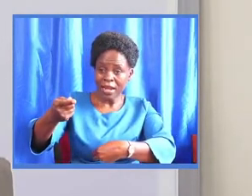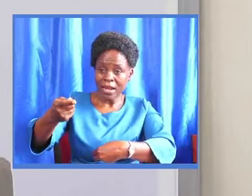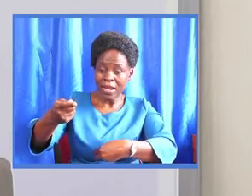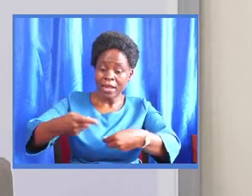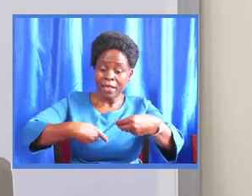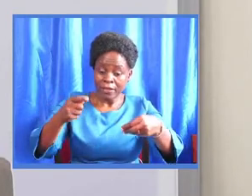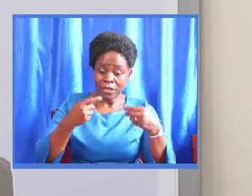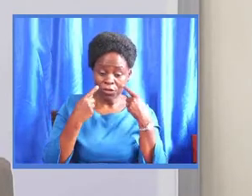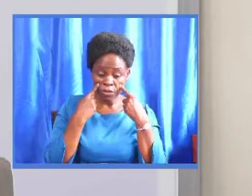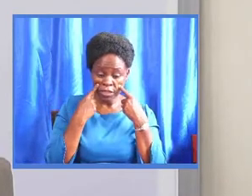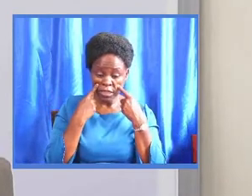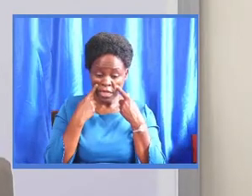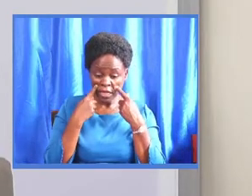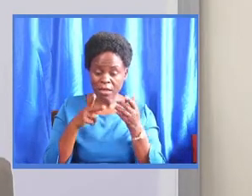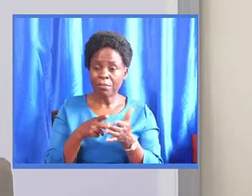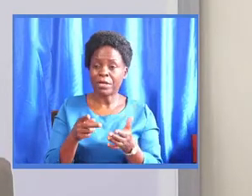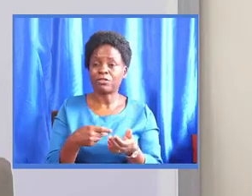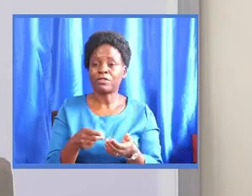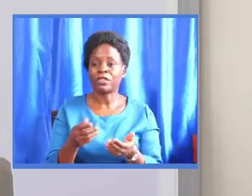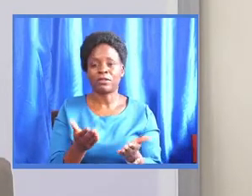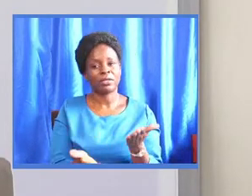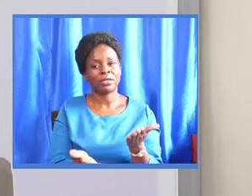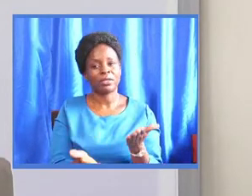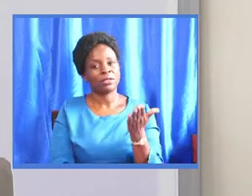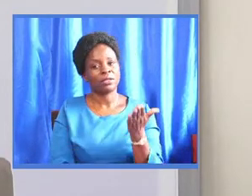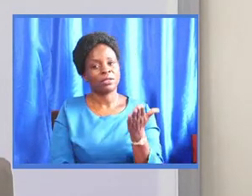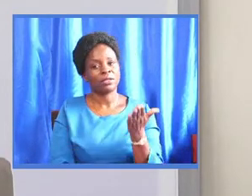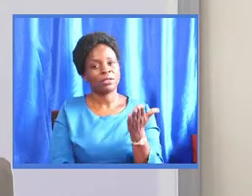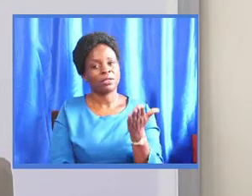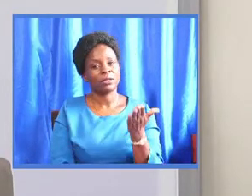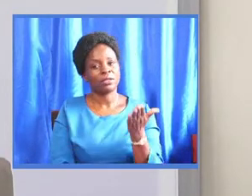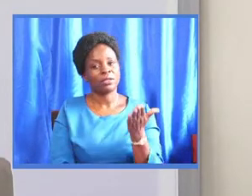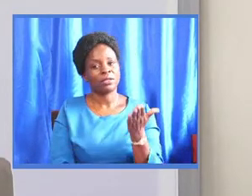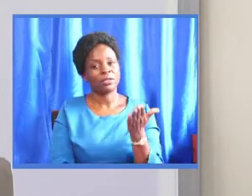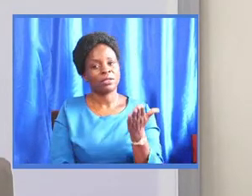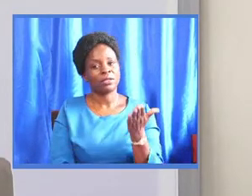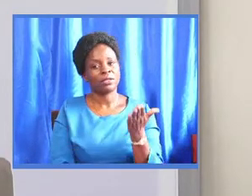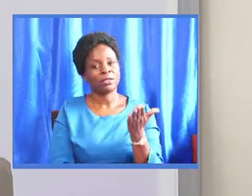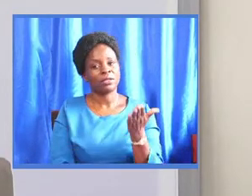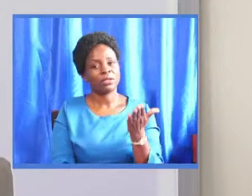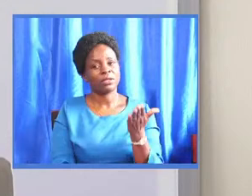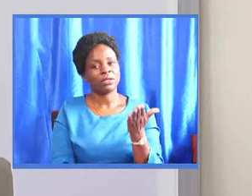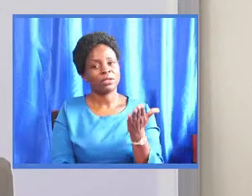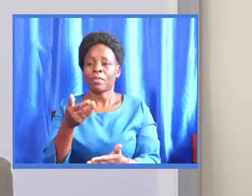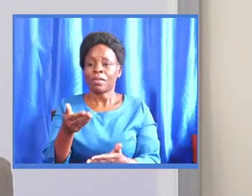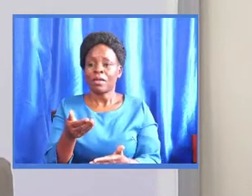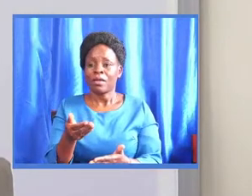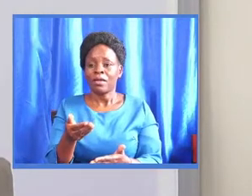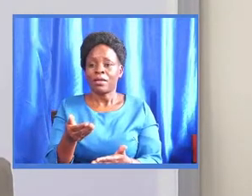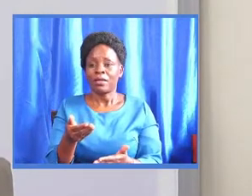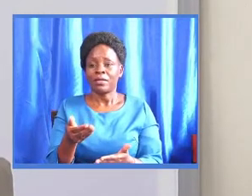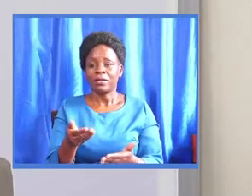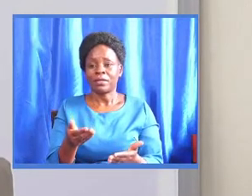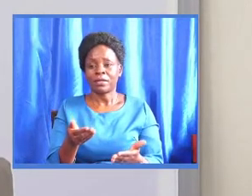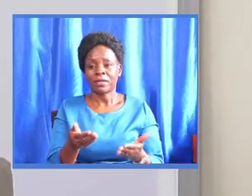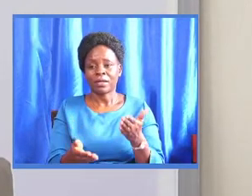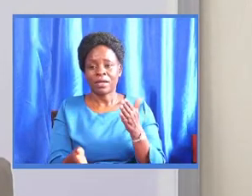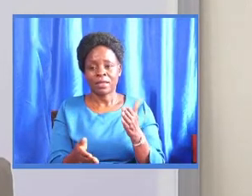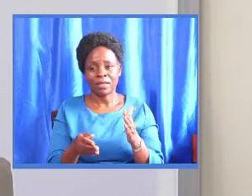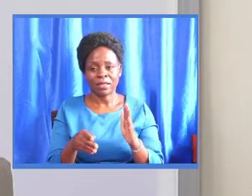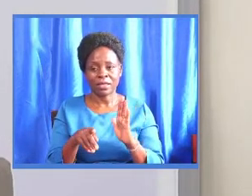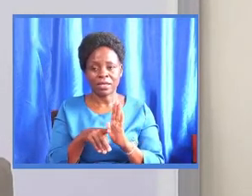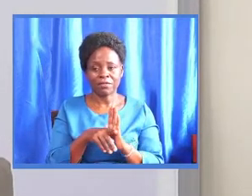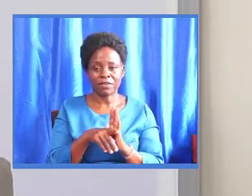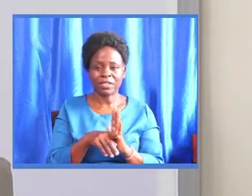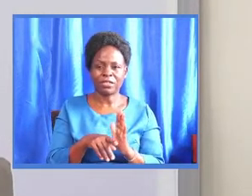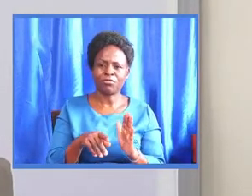the price of sale, we compare it with the price at which you bought it, that is the cost incurred, and then any difference. It could be